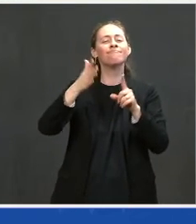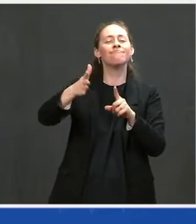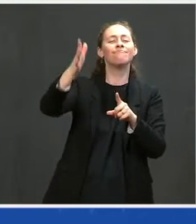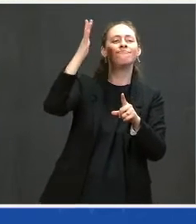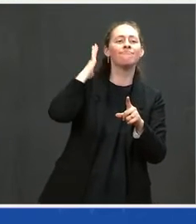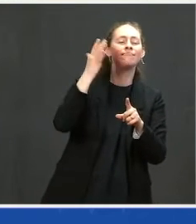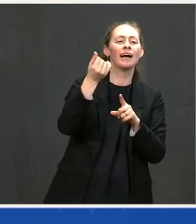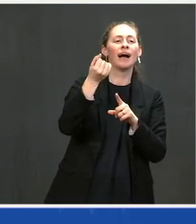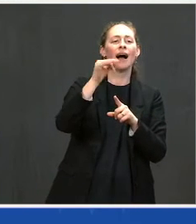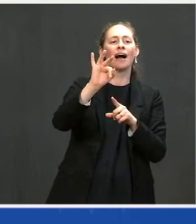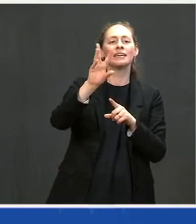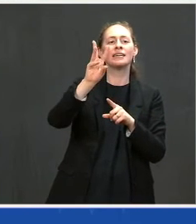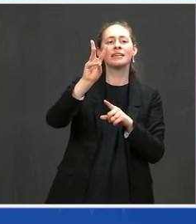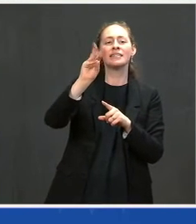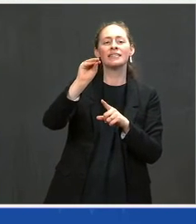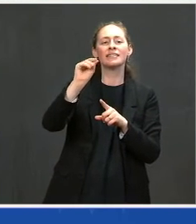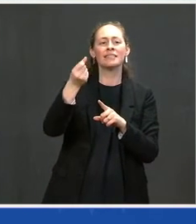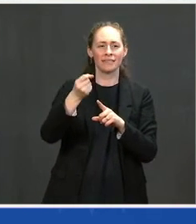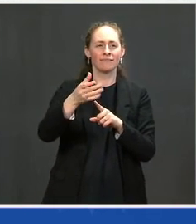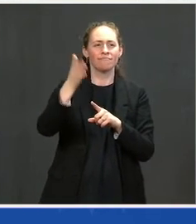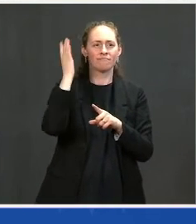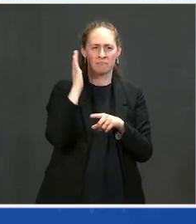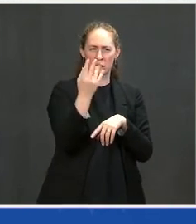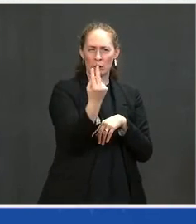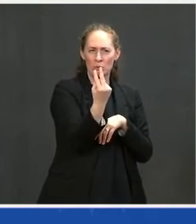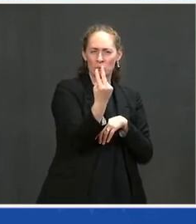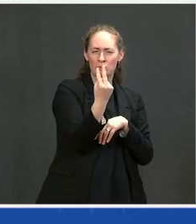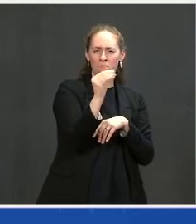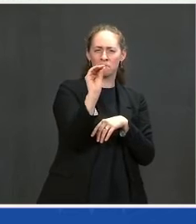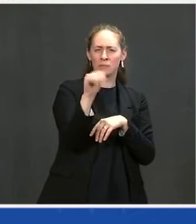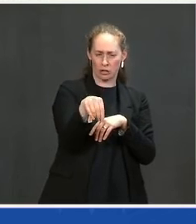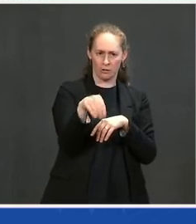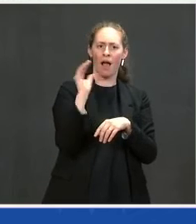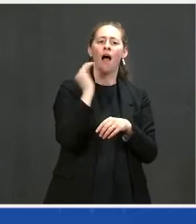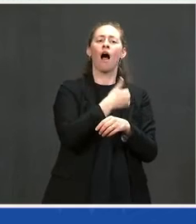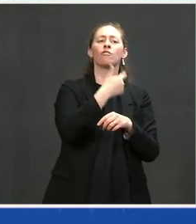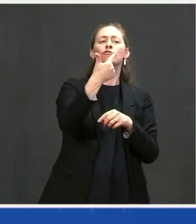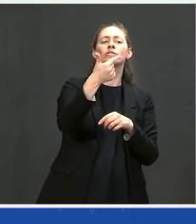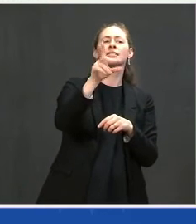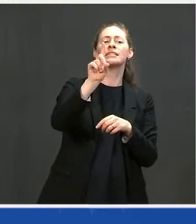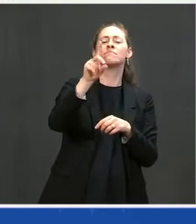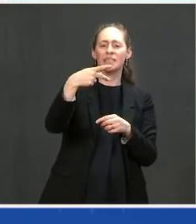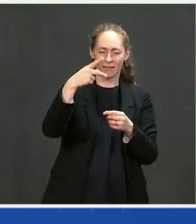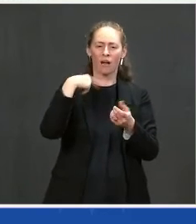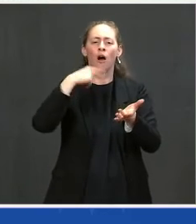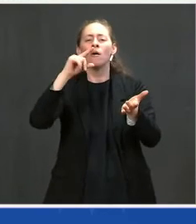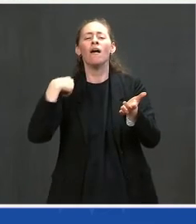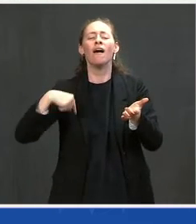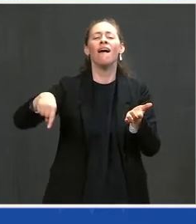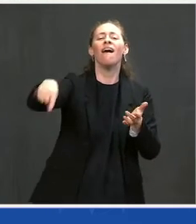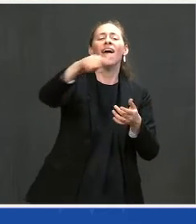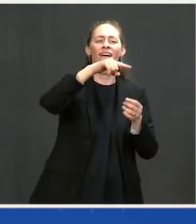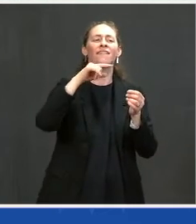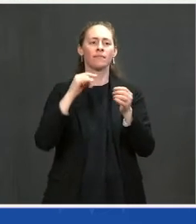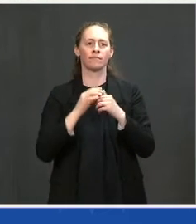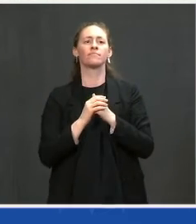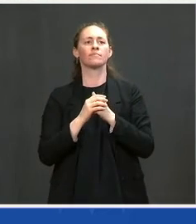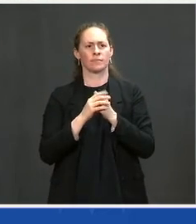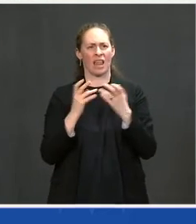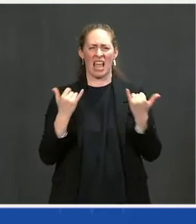entire GDP in pure research and investment in science. Today, it's